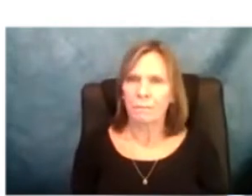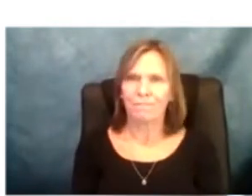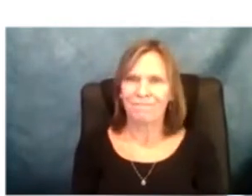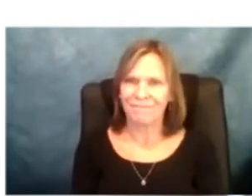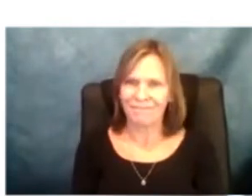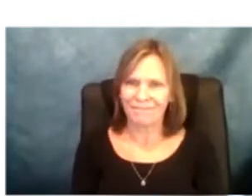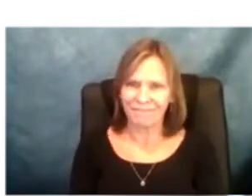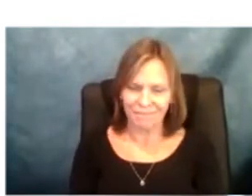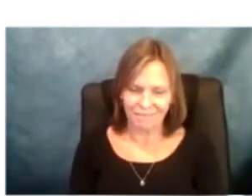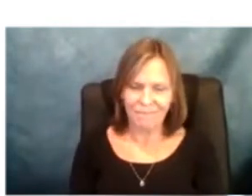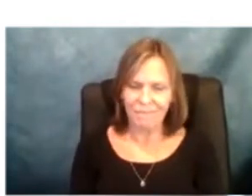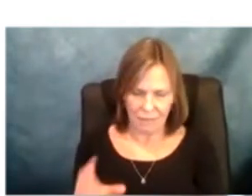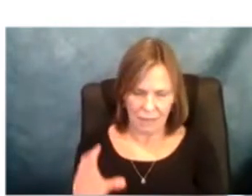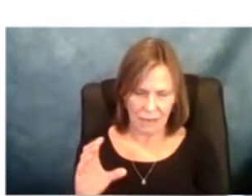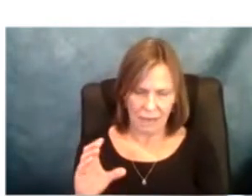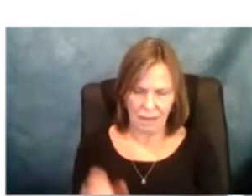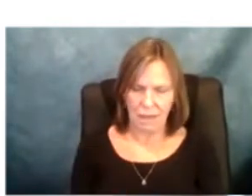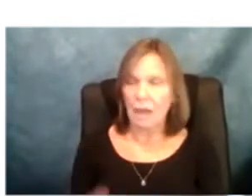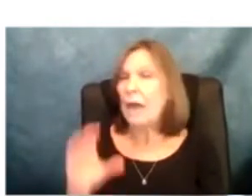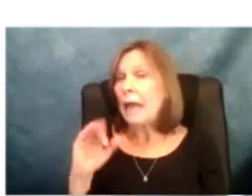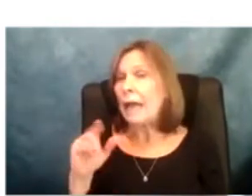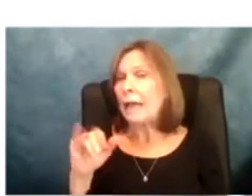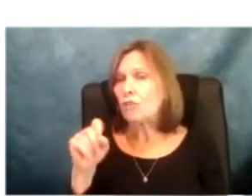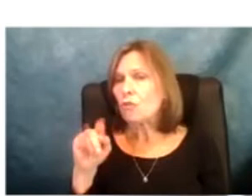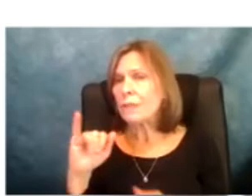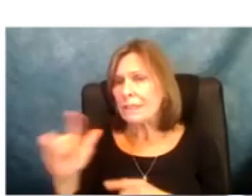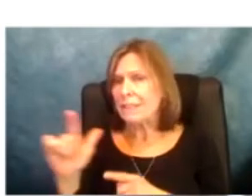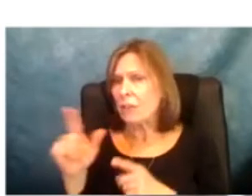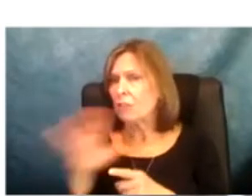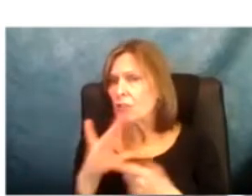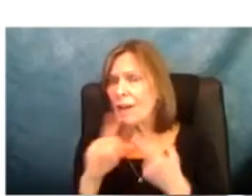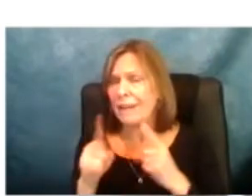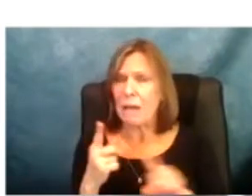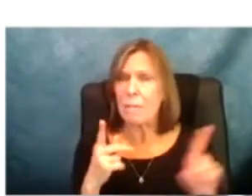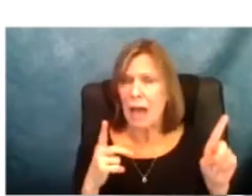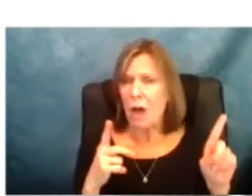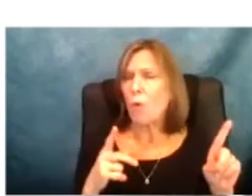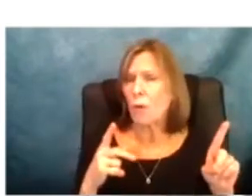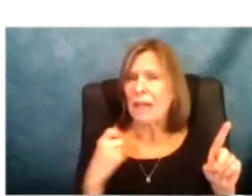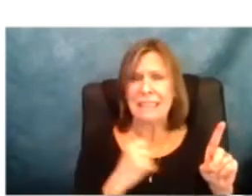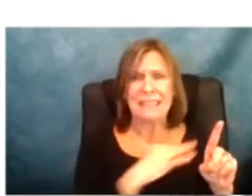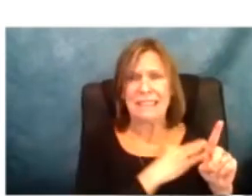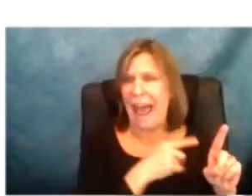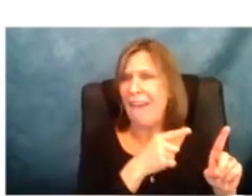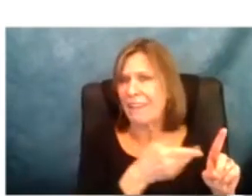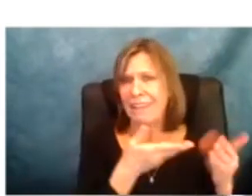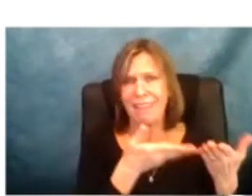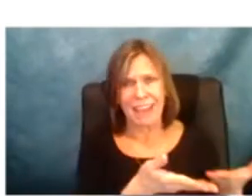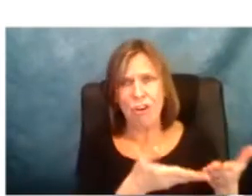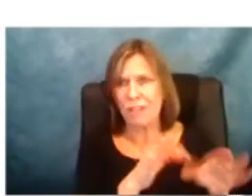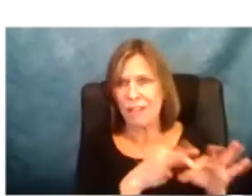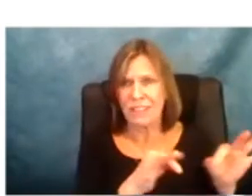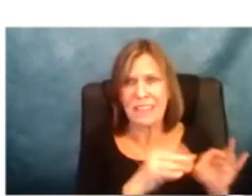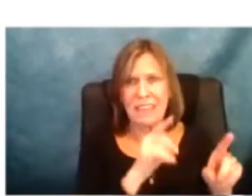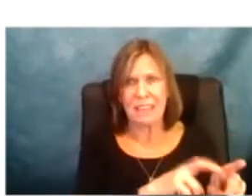Yeah, and then Crystal talks about staffing with CNAs at facilities, moving from one facility